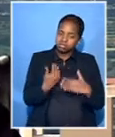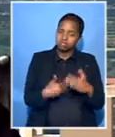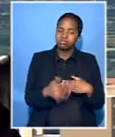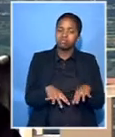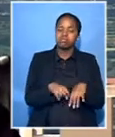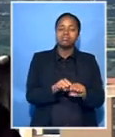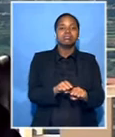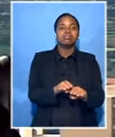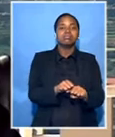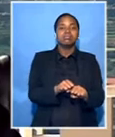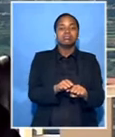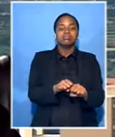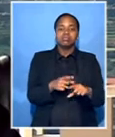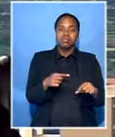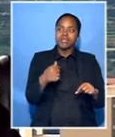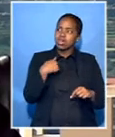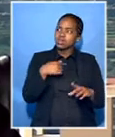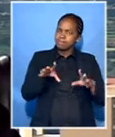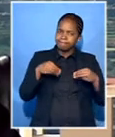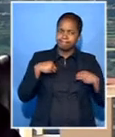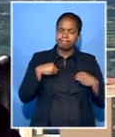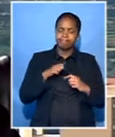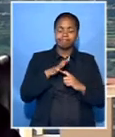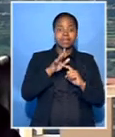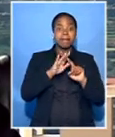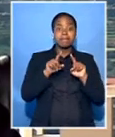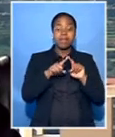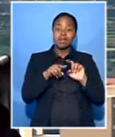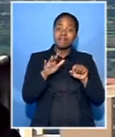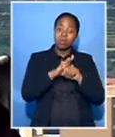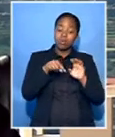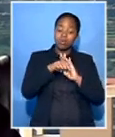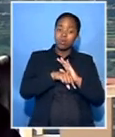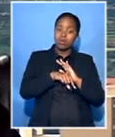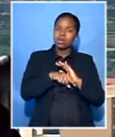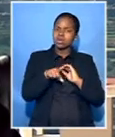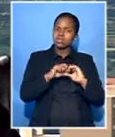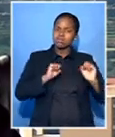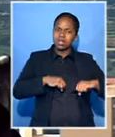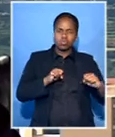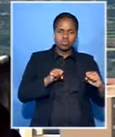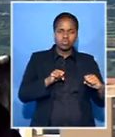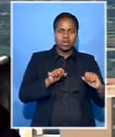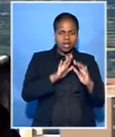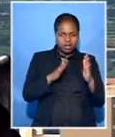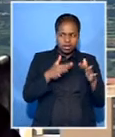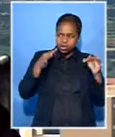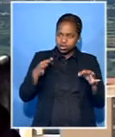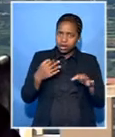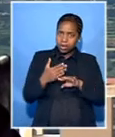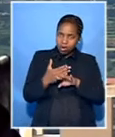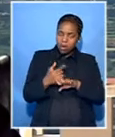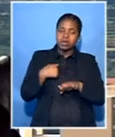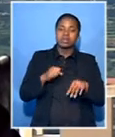actually inherited the arms deal, but detailing that he agreed with all those decisions that